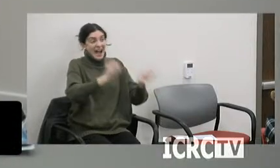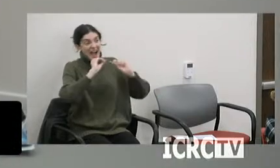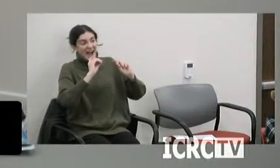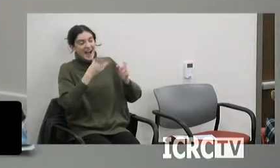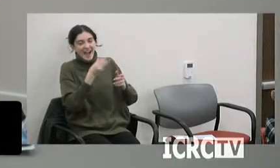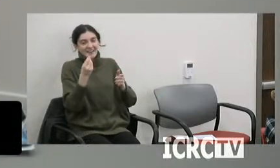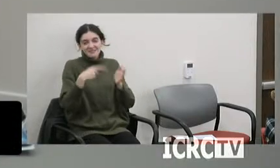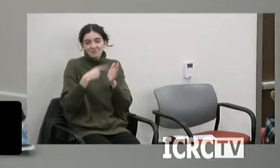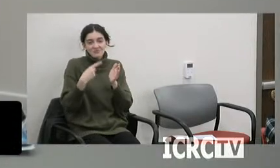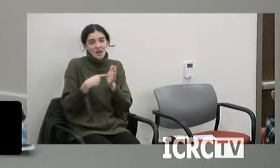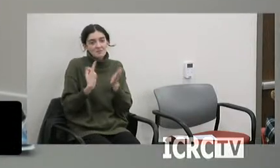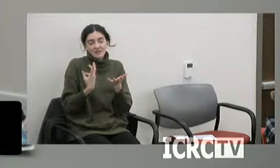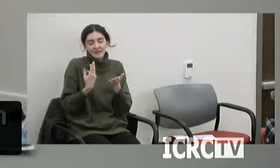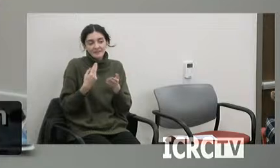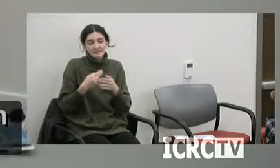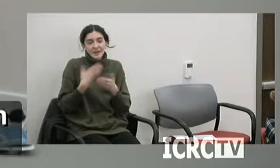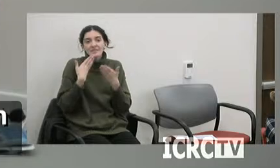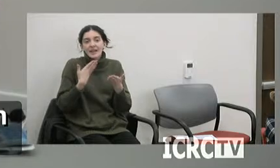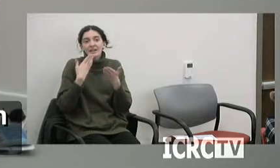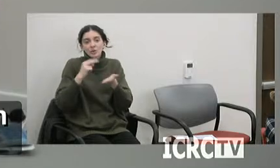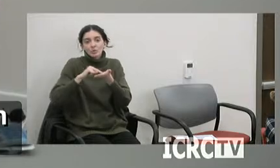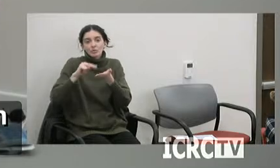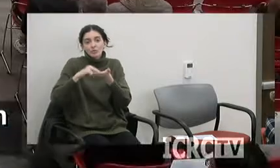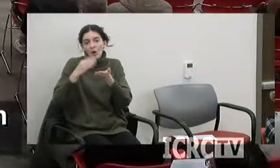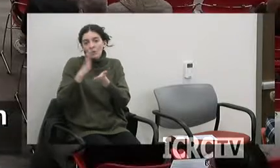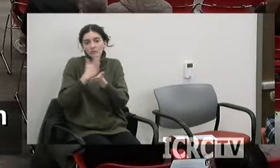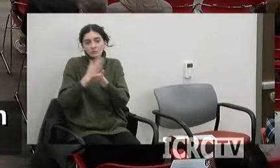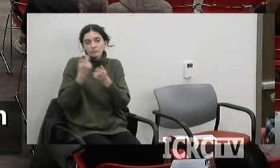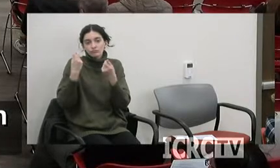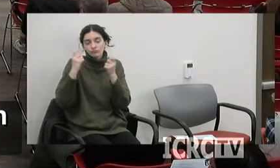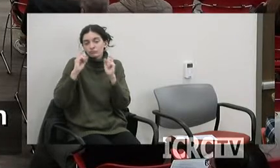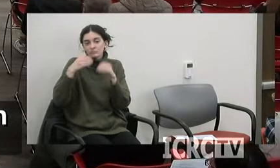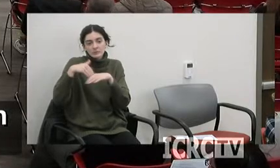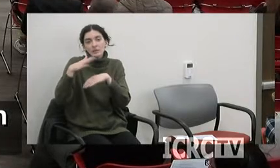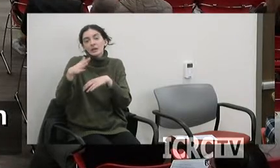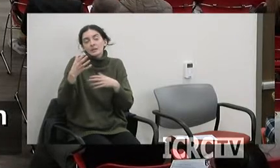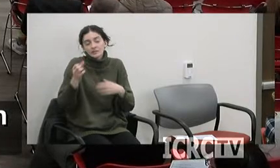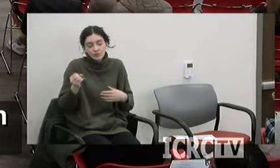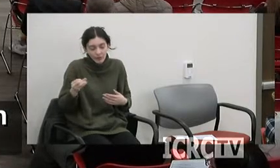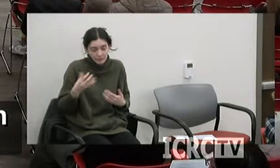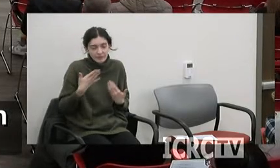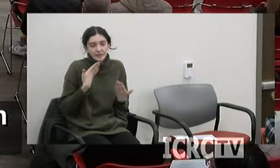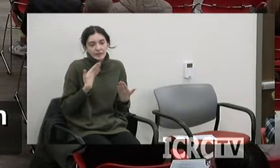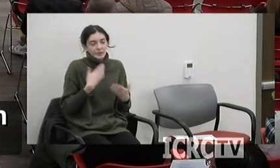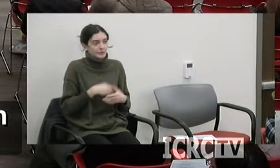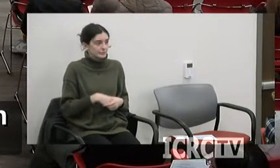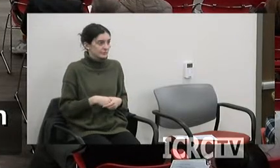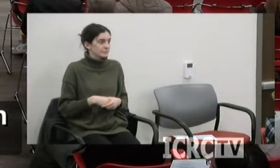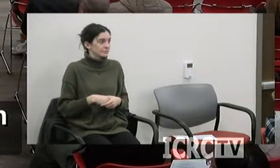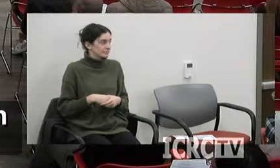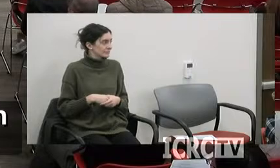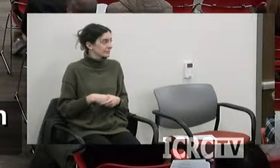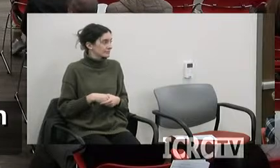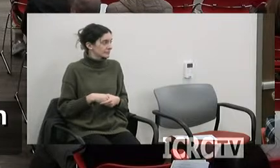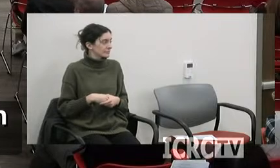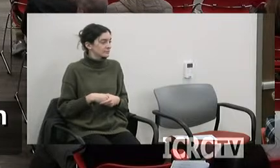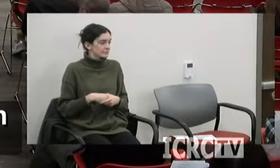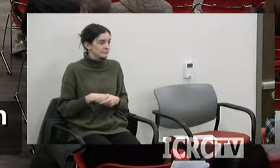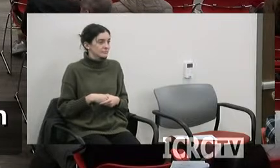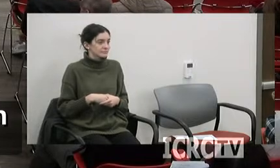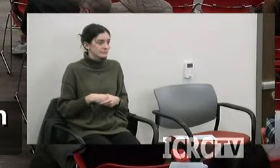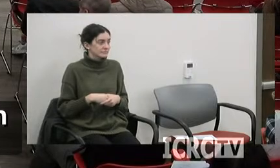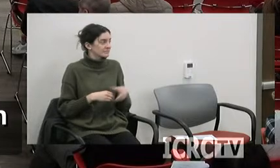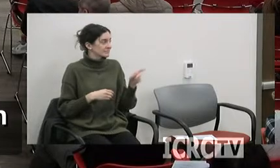really appreciate the work. Amen there. Very sincere thank you to all 4. The PTO is huge. Thank you.